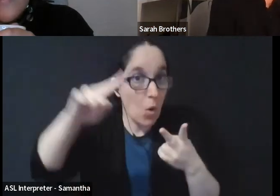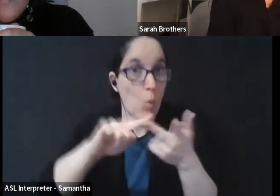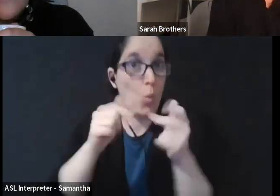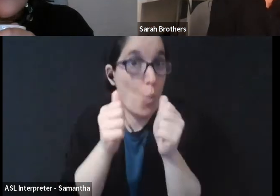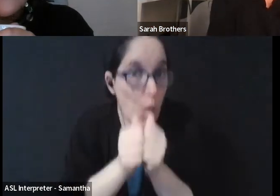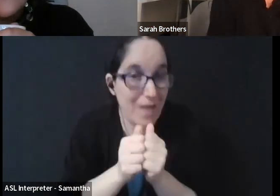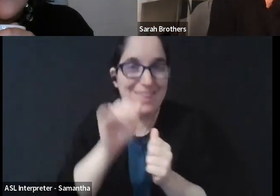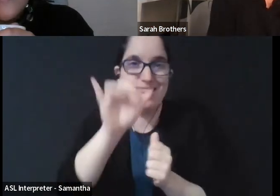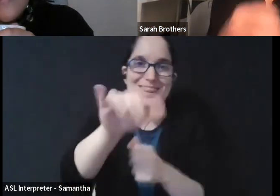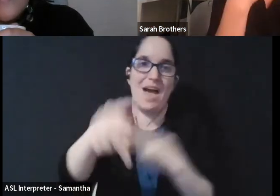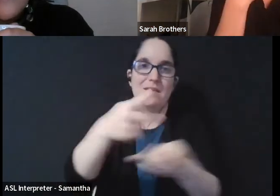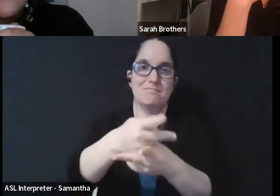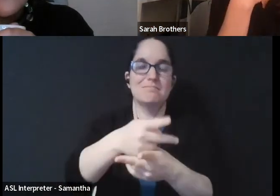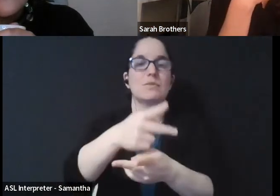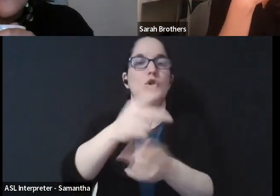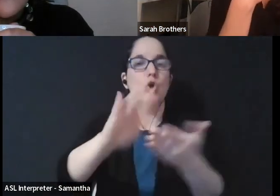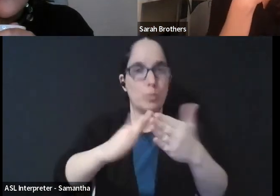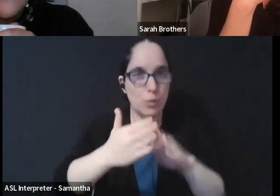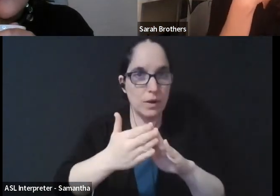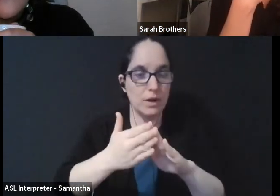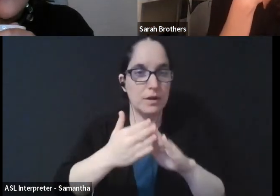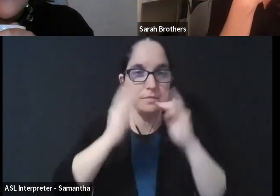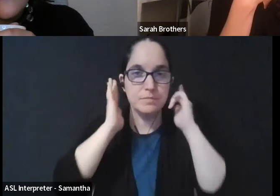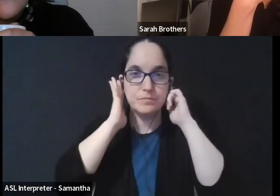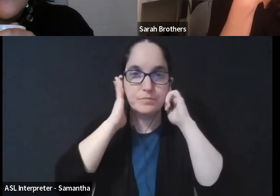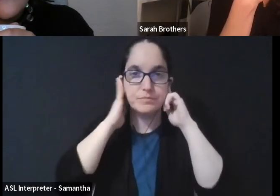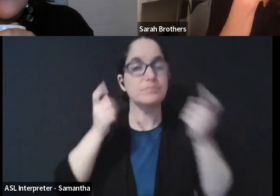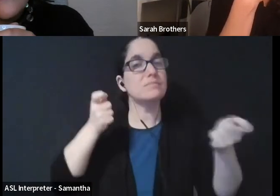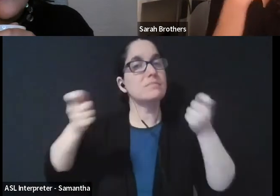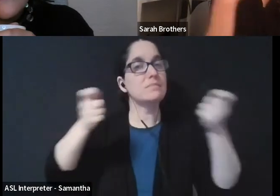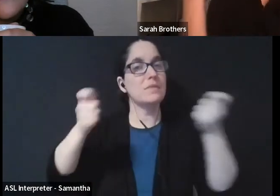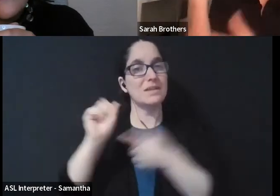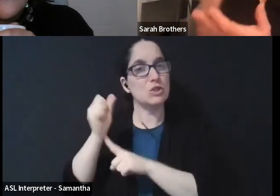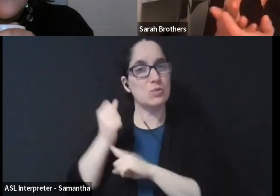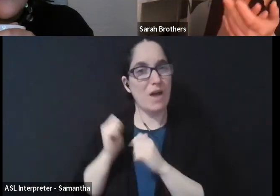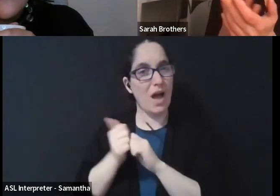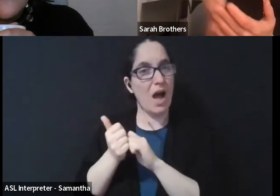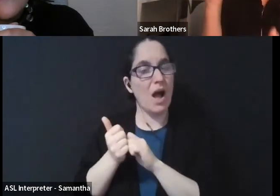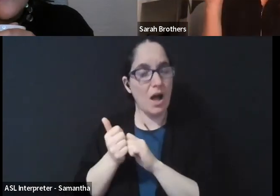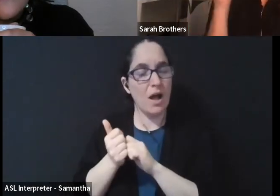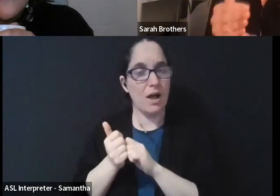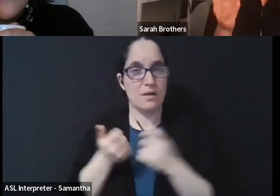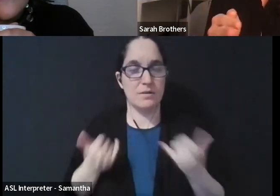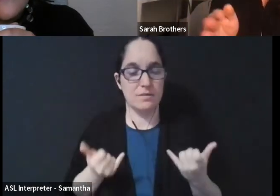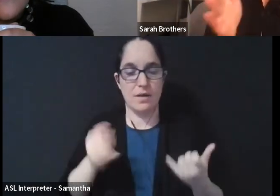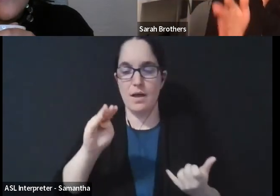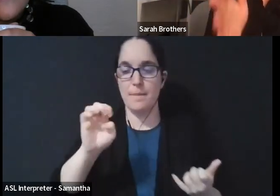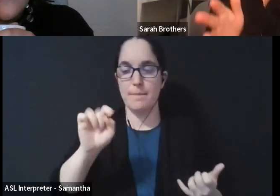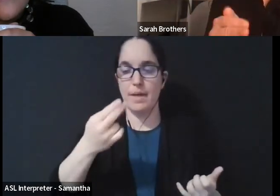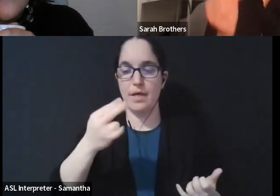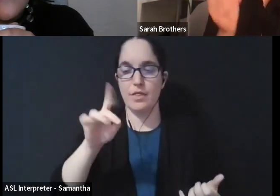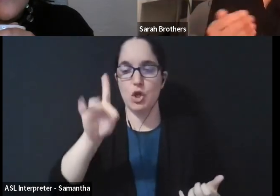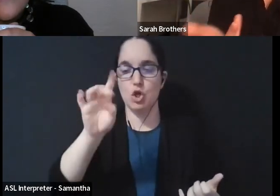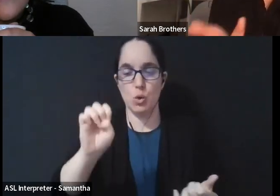So some of the ways that we've been dealing with this is, you know, like for instance, in our methadone work, really foregrounding